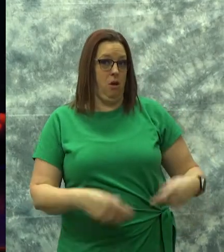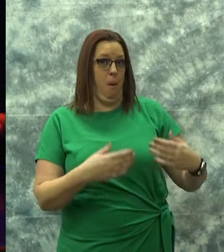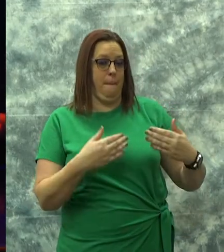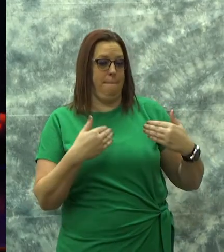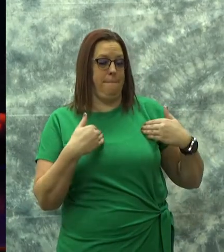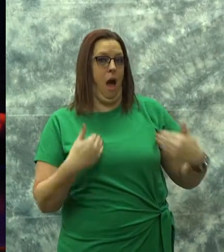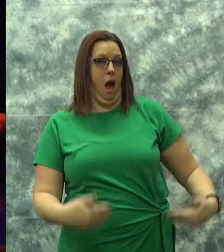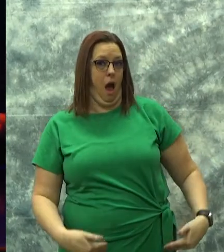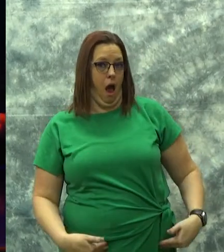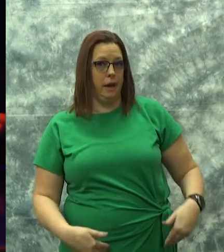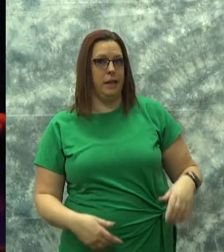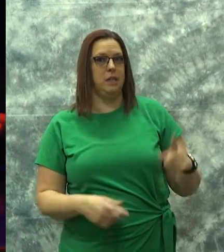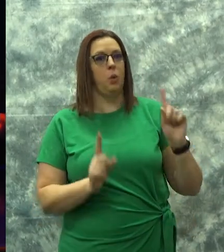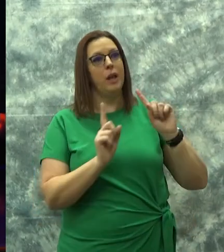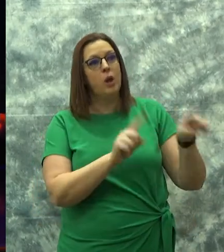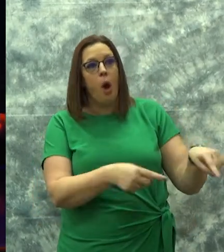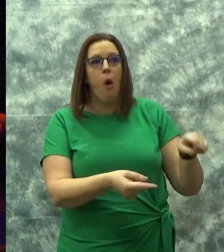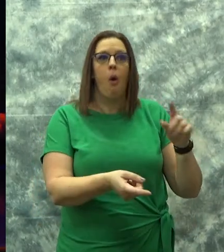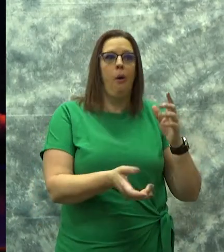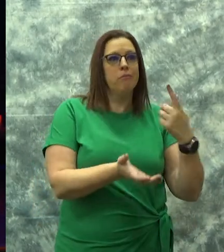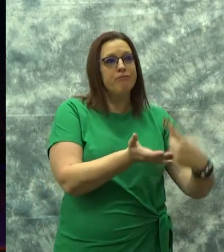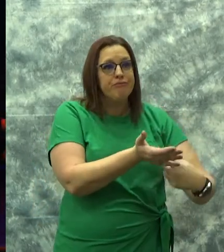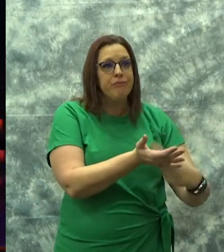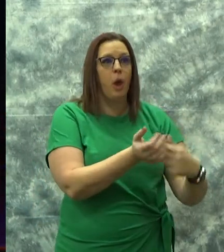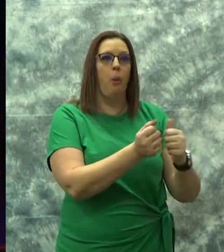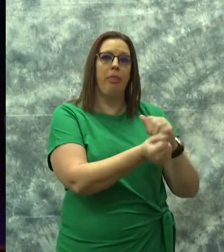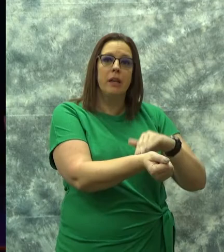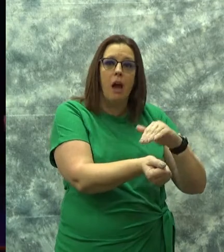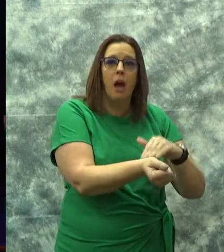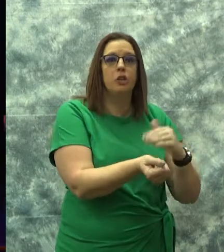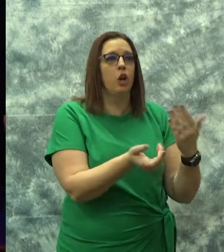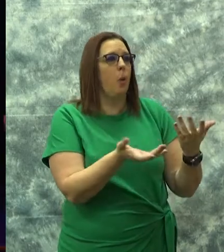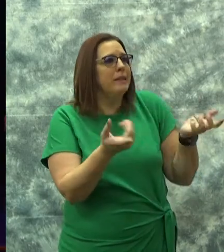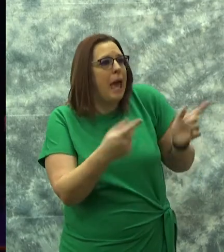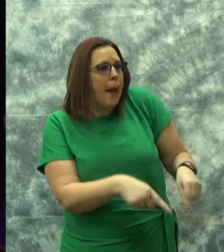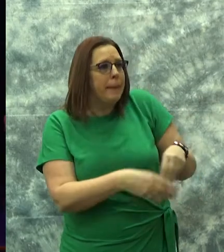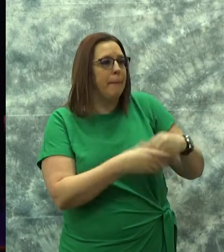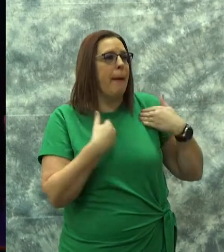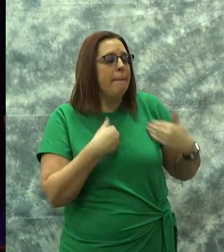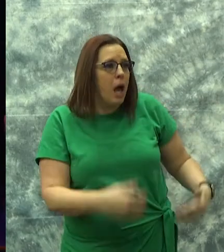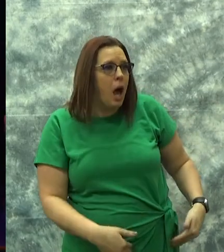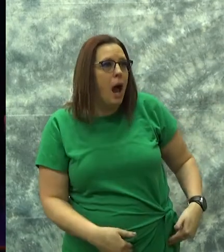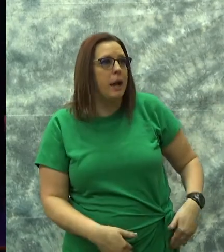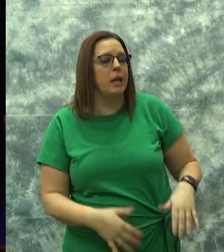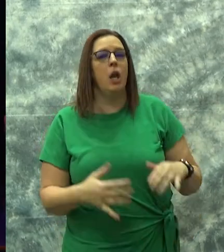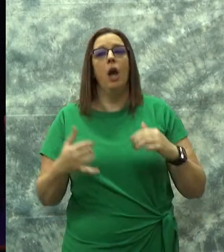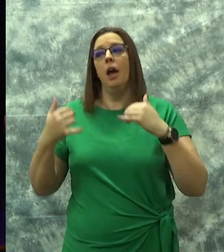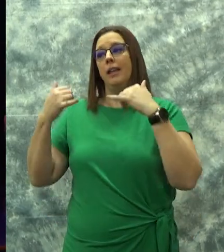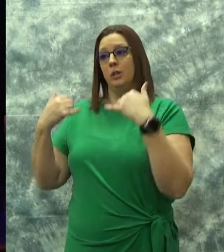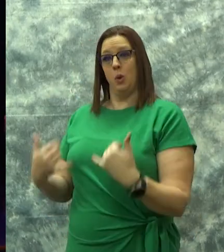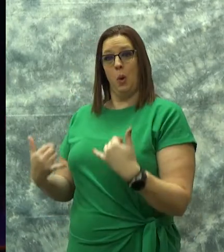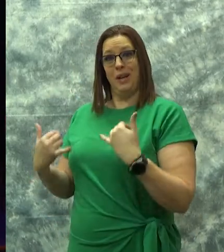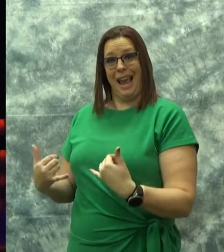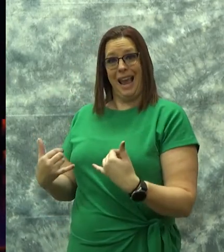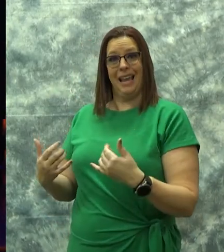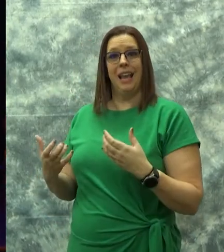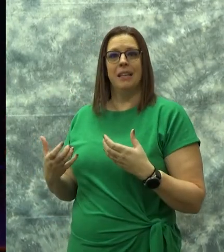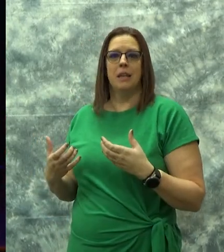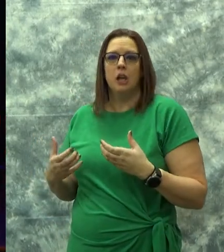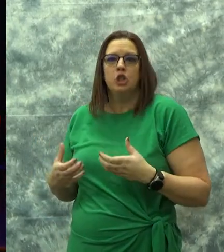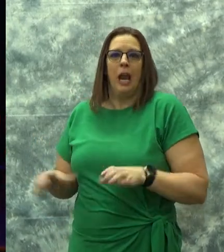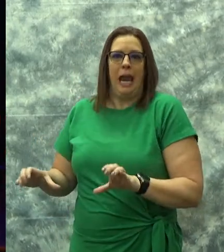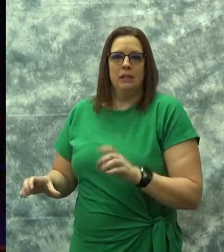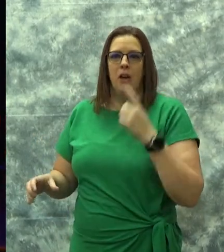we pay attention to what's going on, we maybe talk to our medical provider about anything happening in our body, today is a chance